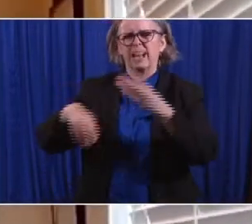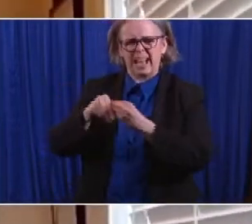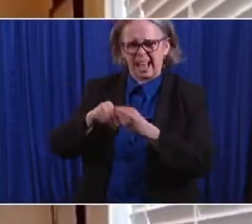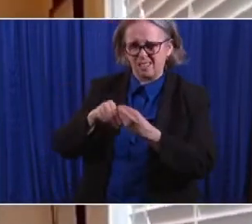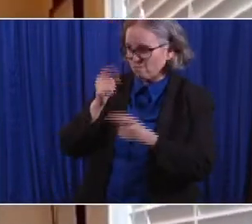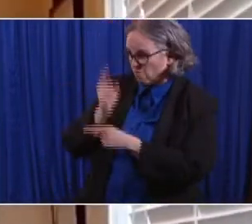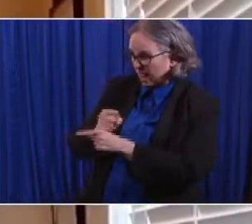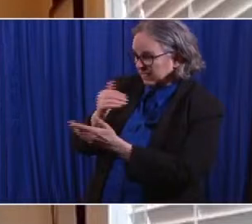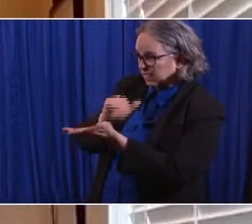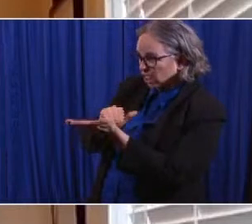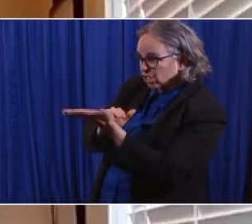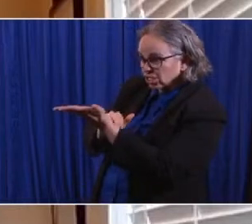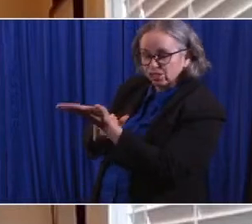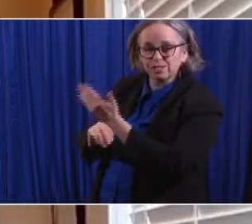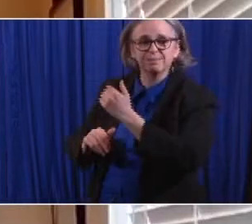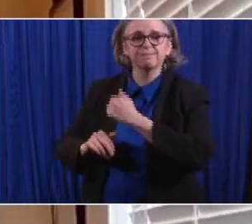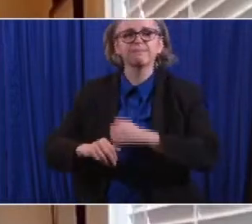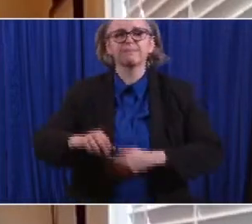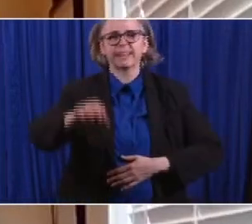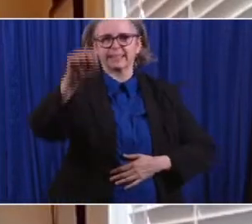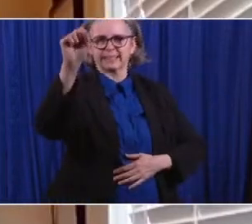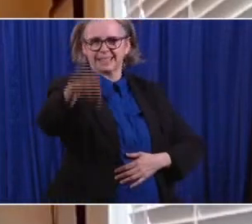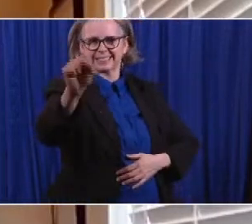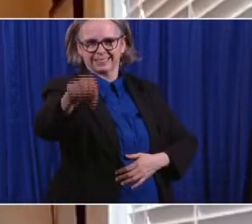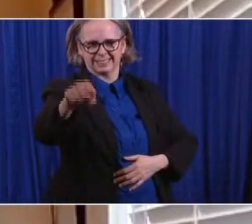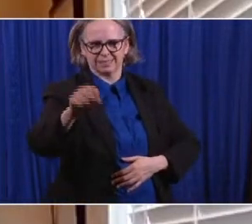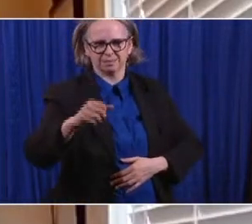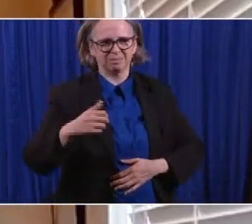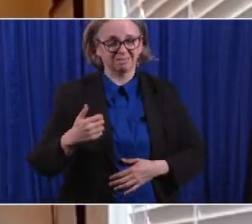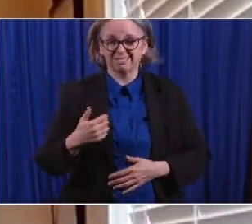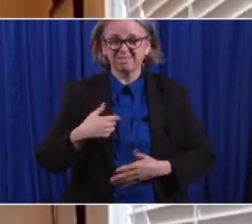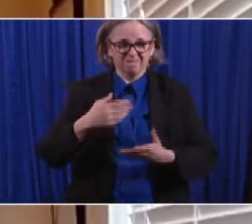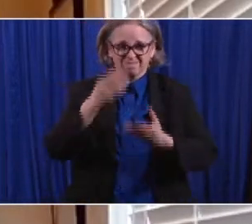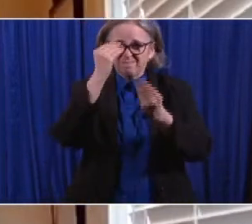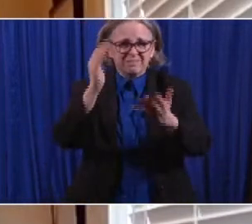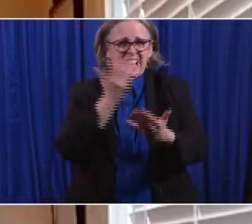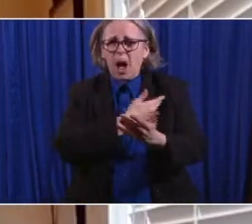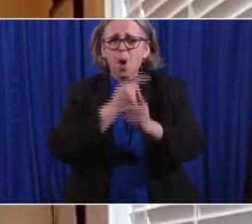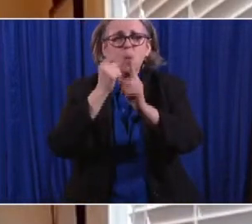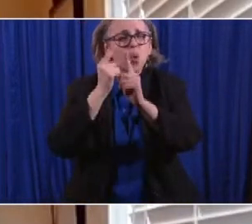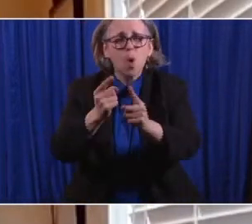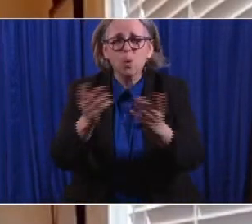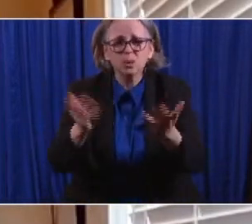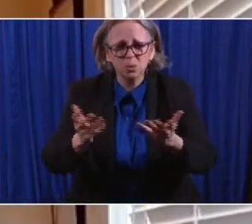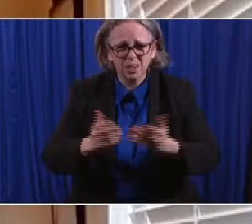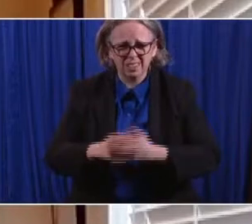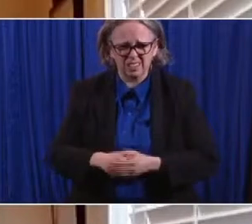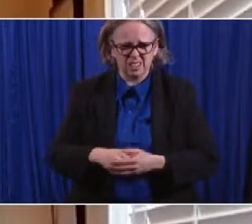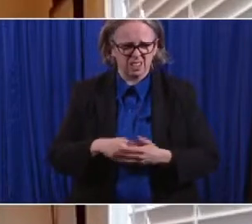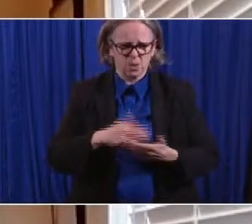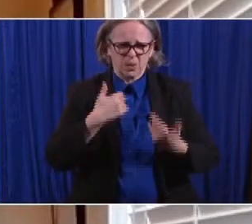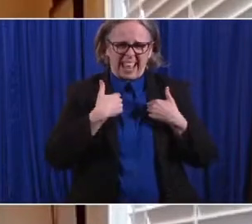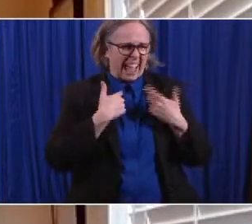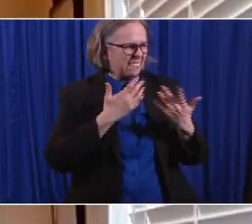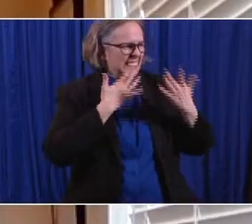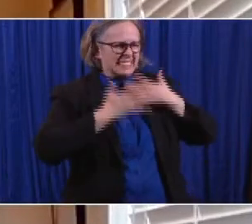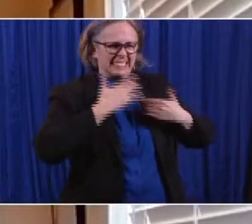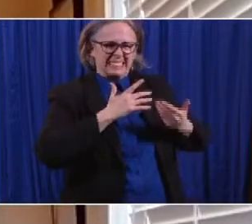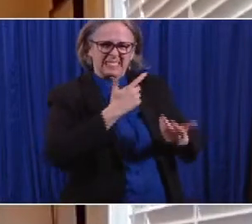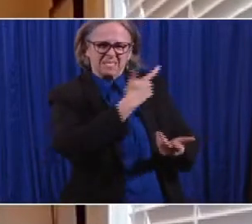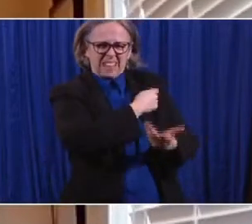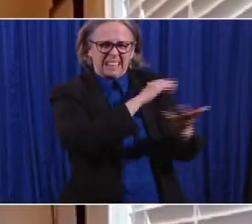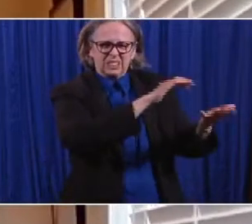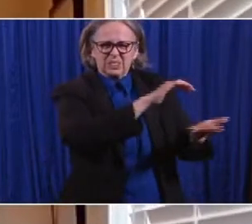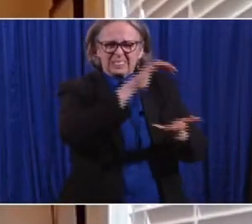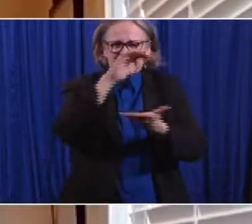to do the most good for the most people with the limited resource that's available. And age really is our best guide to